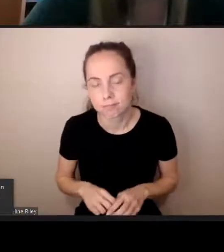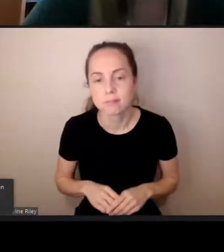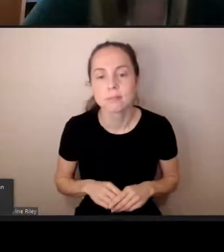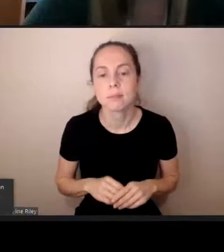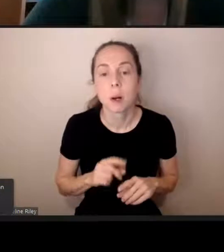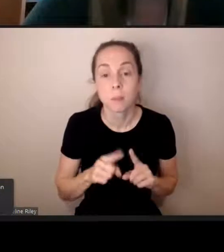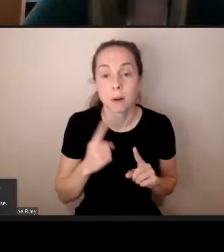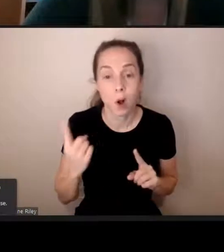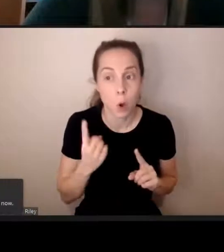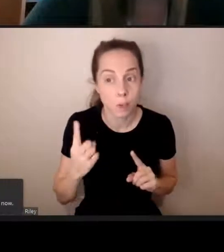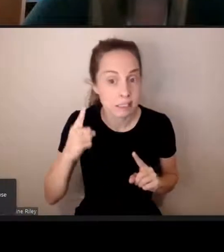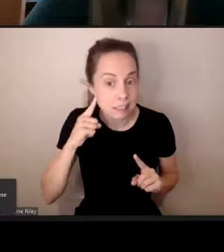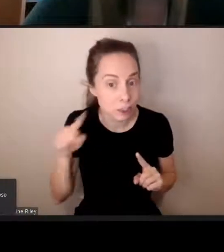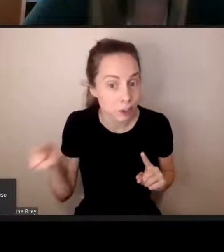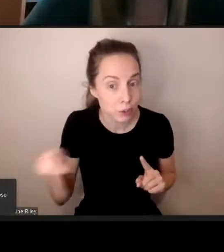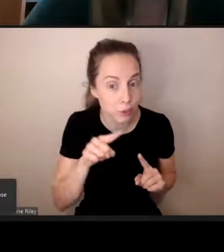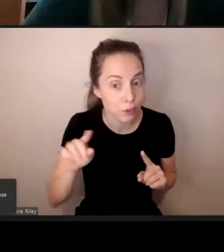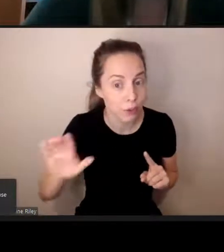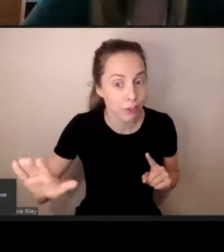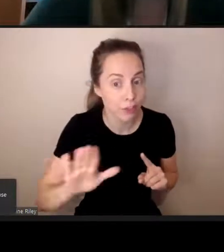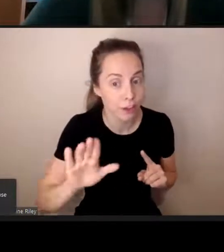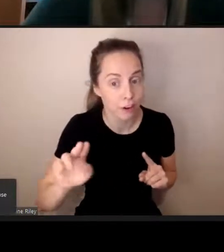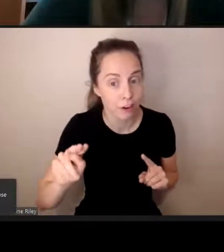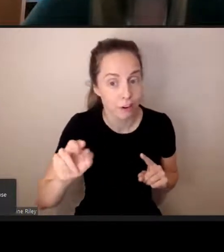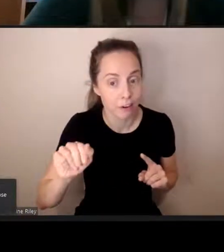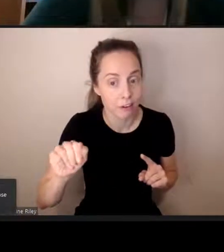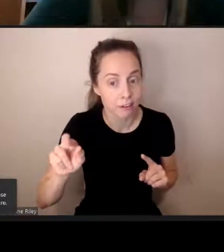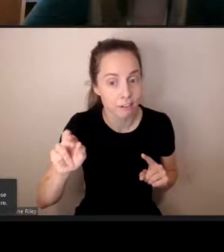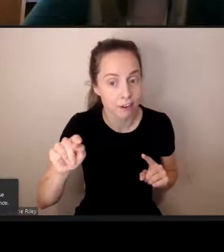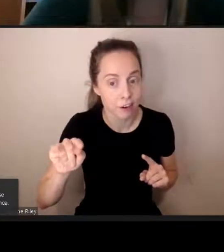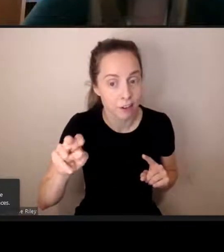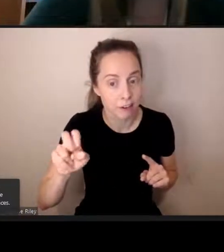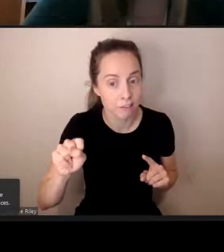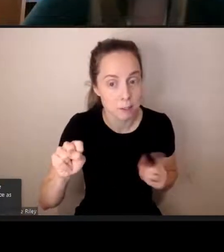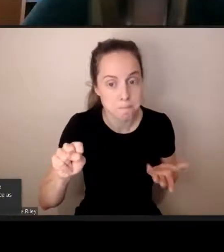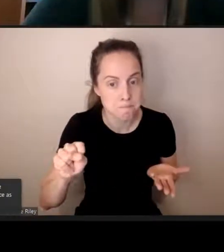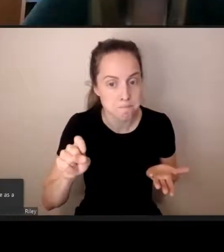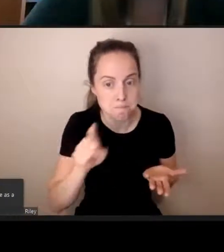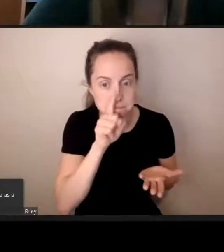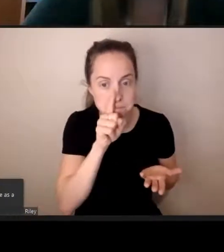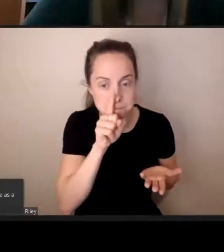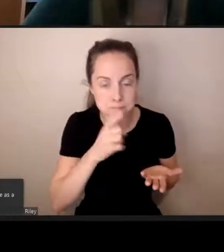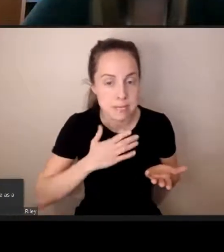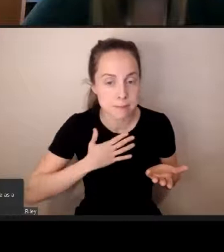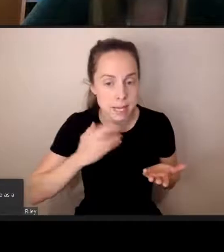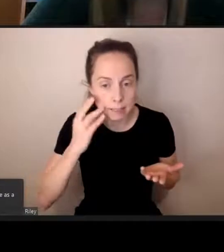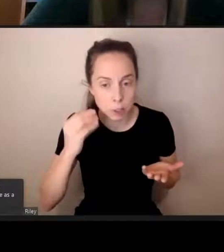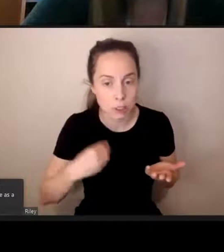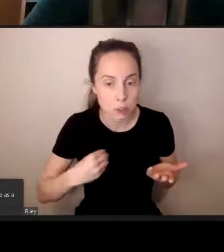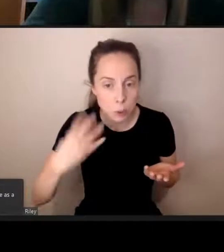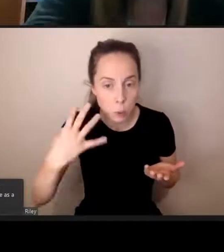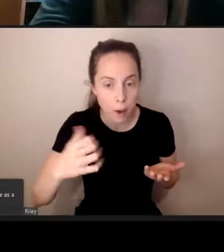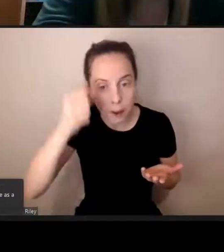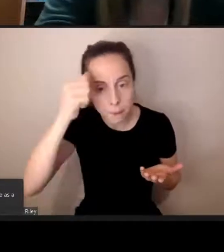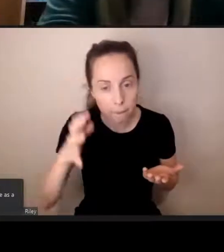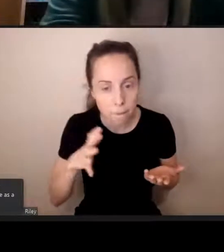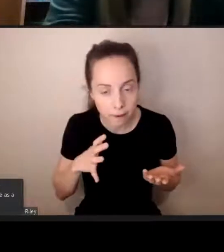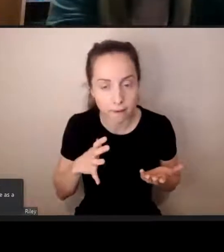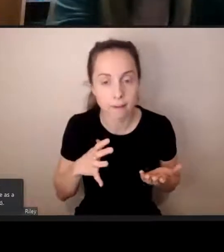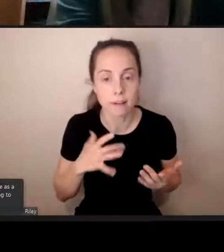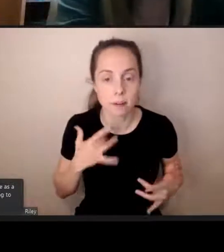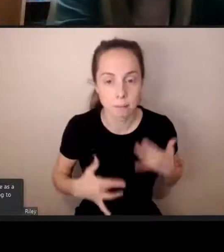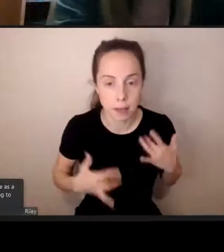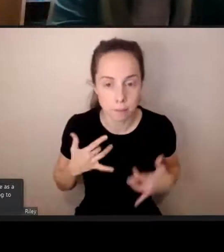always hear those narratives. So, and my experience as a white man with bipolar disorder is not going to